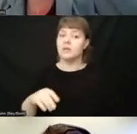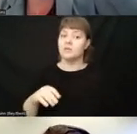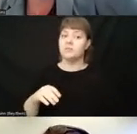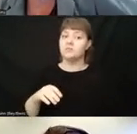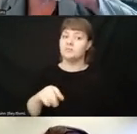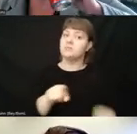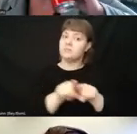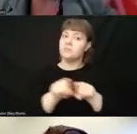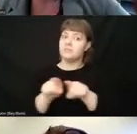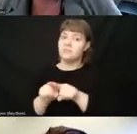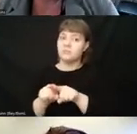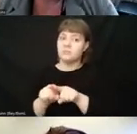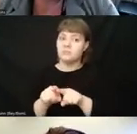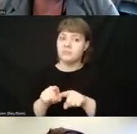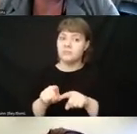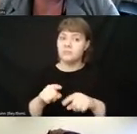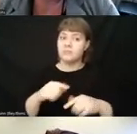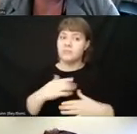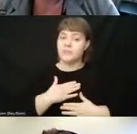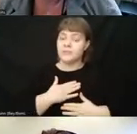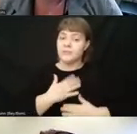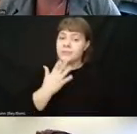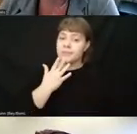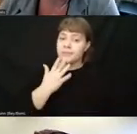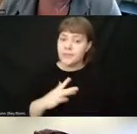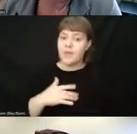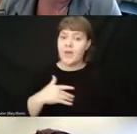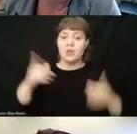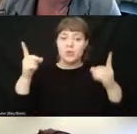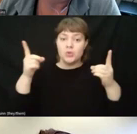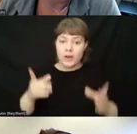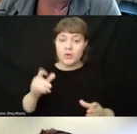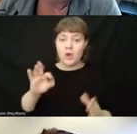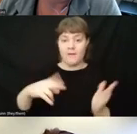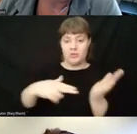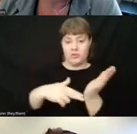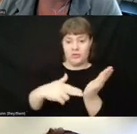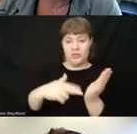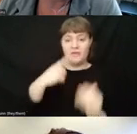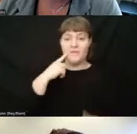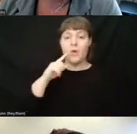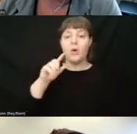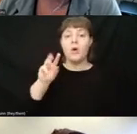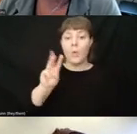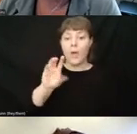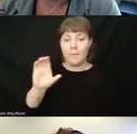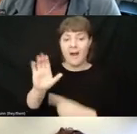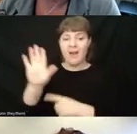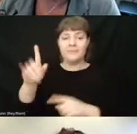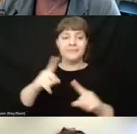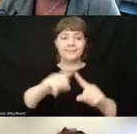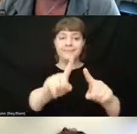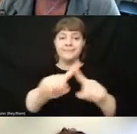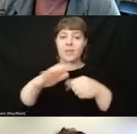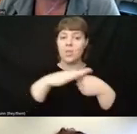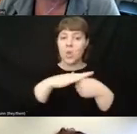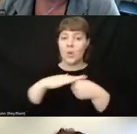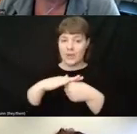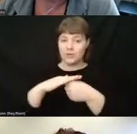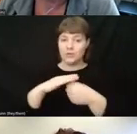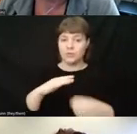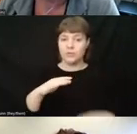have the privilege of being the director of nursing for Wilmot's regional locations. Our